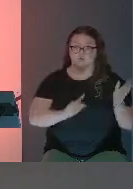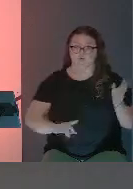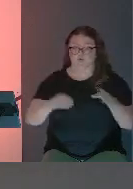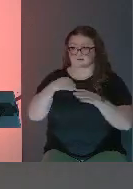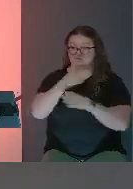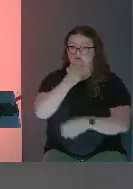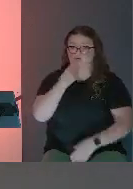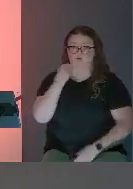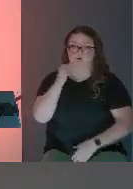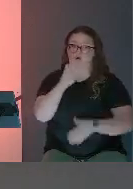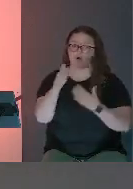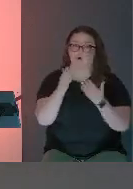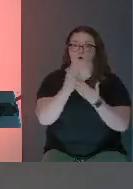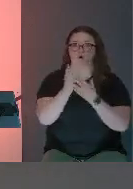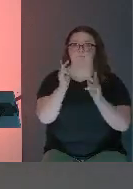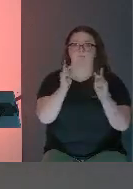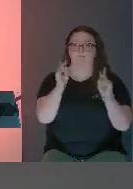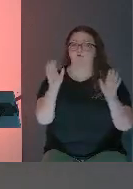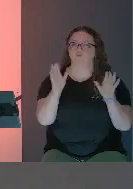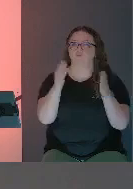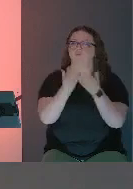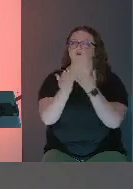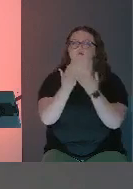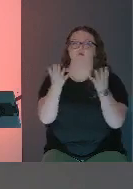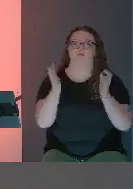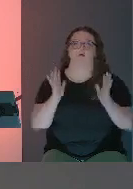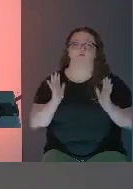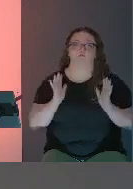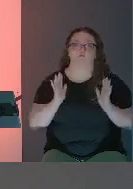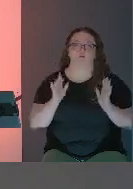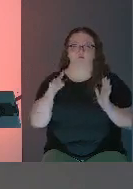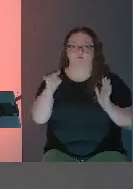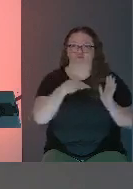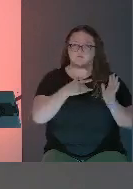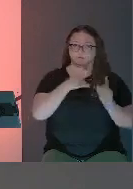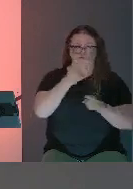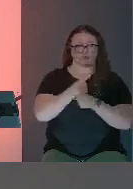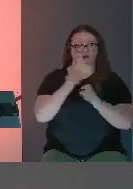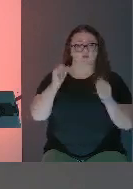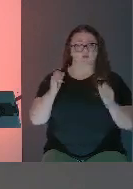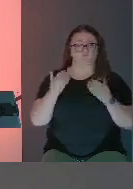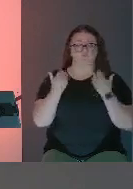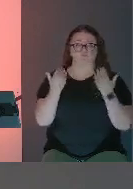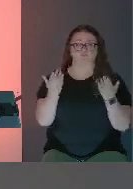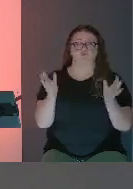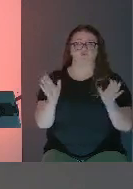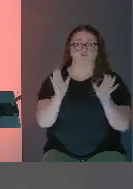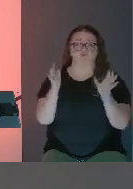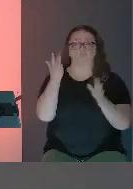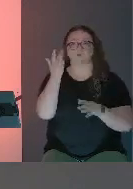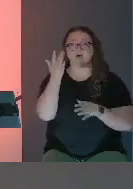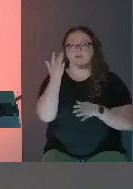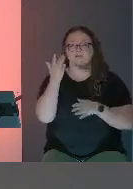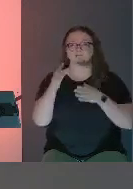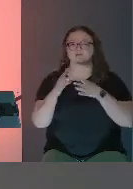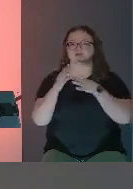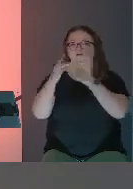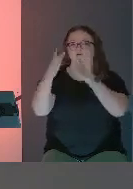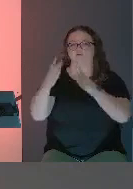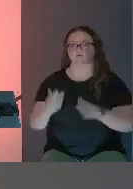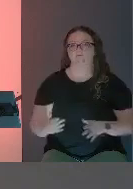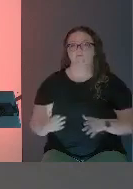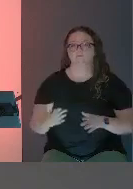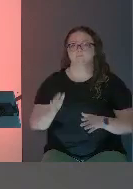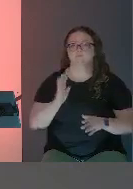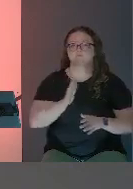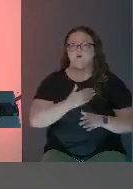which is right in his own eyes. Why? Because the leadership of the